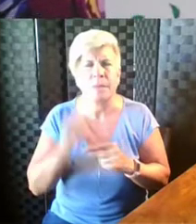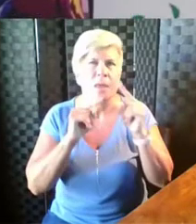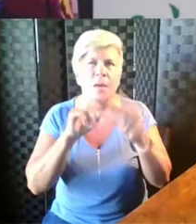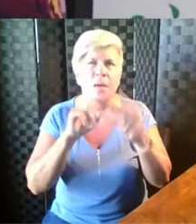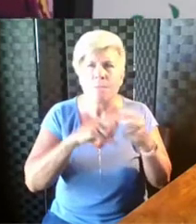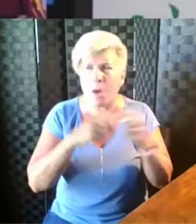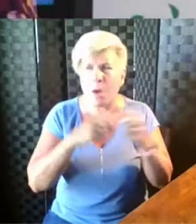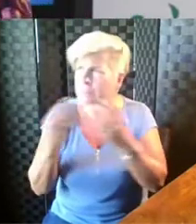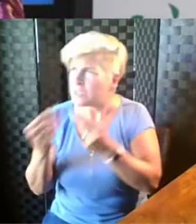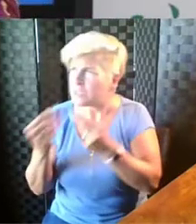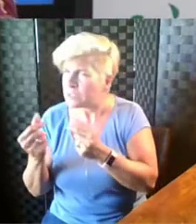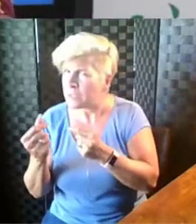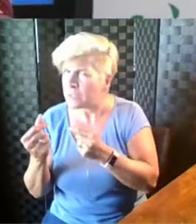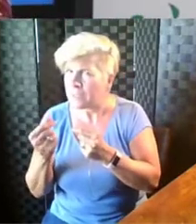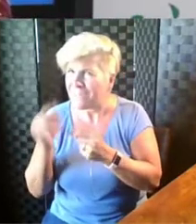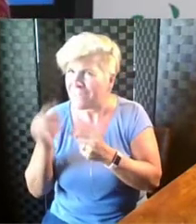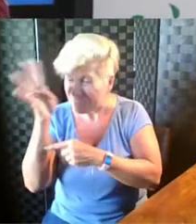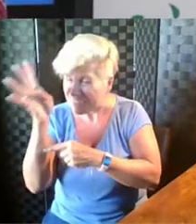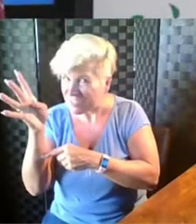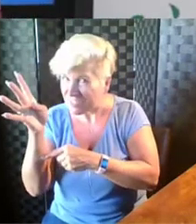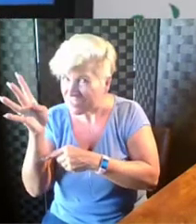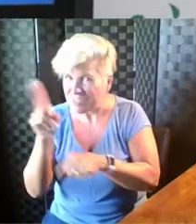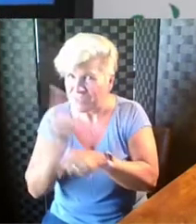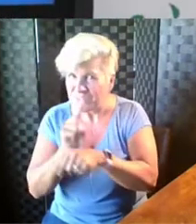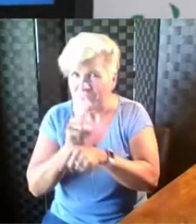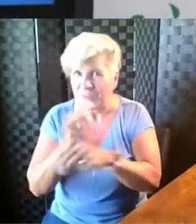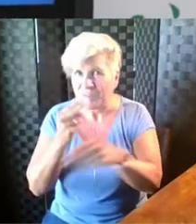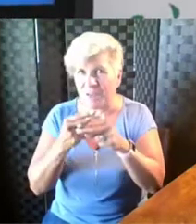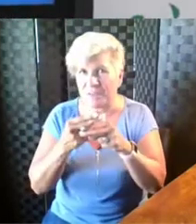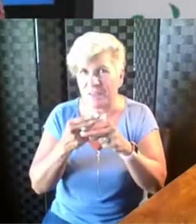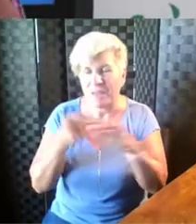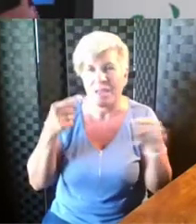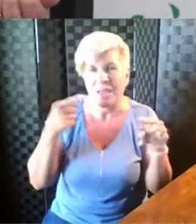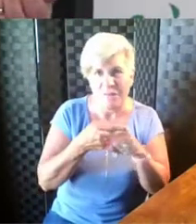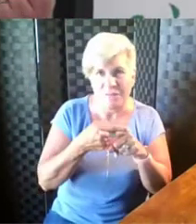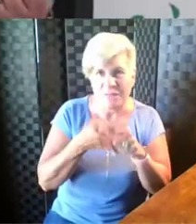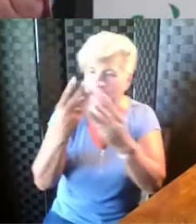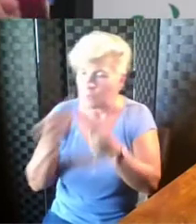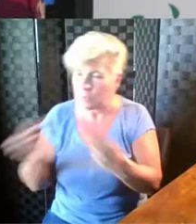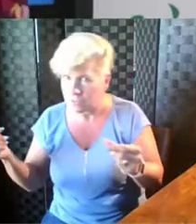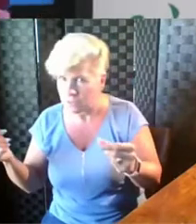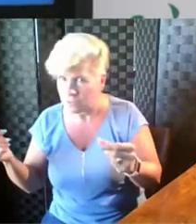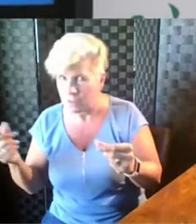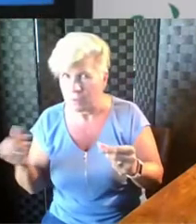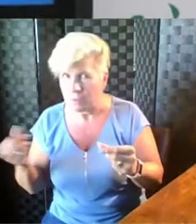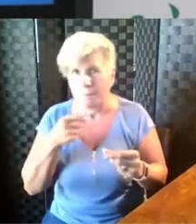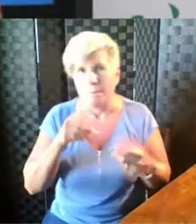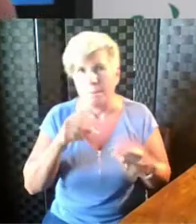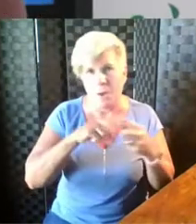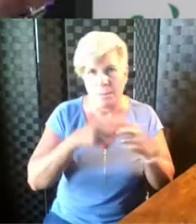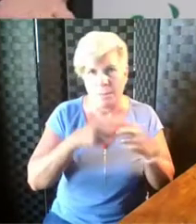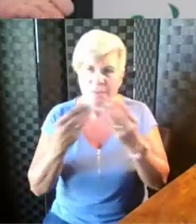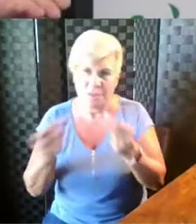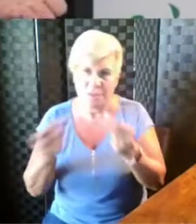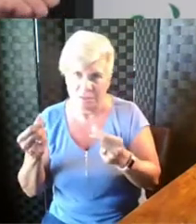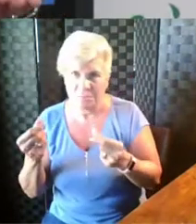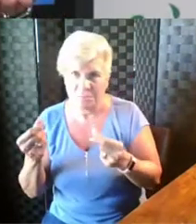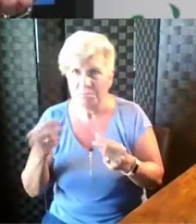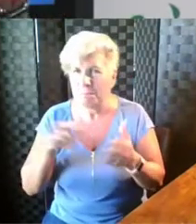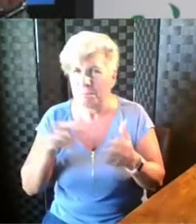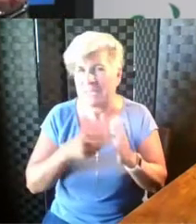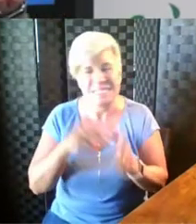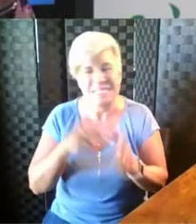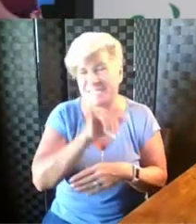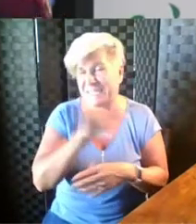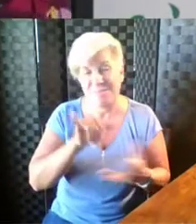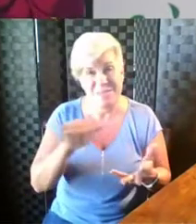about problem and solution in fiction text, we usually call it the conflict and the resolution. Problem, solution means